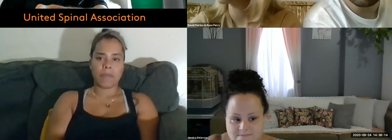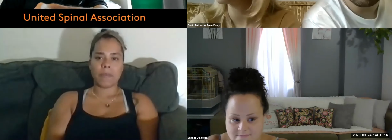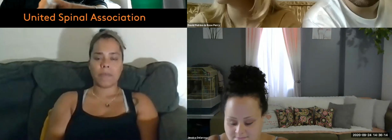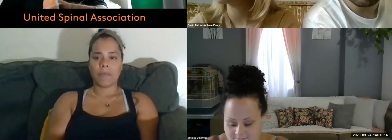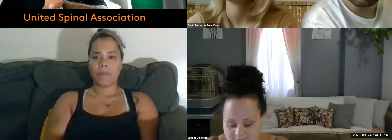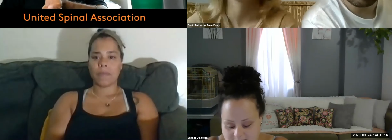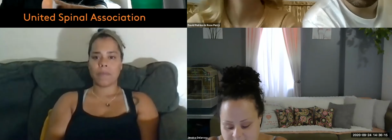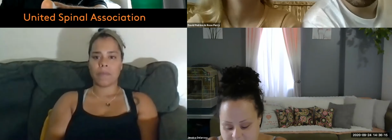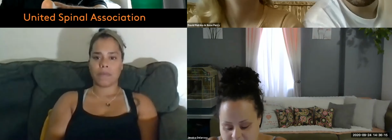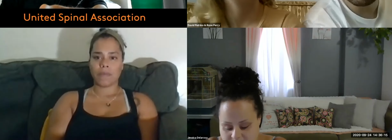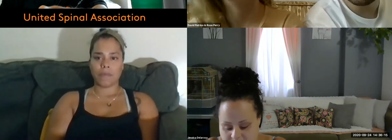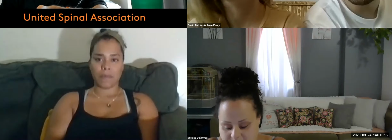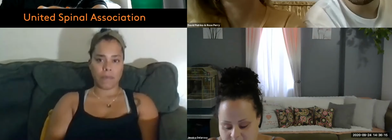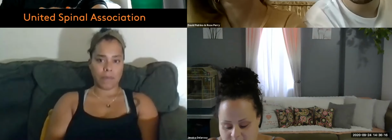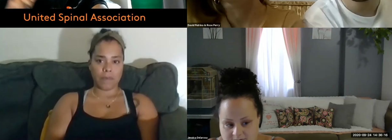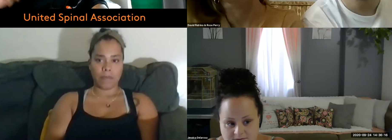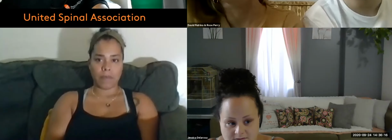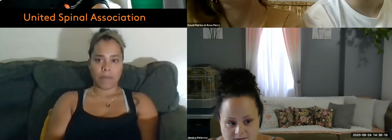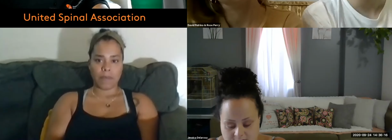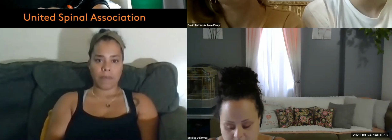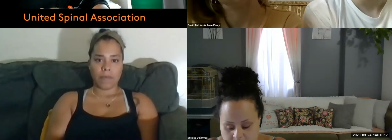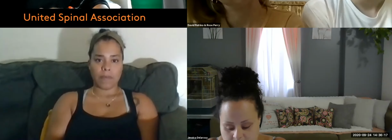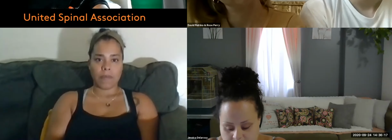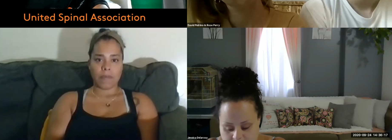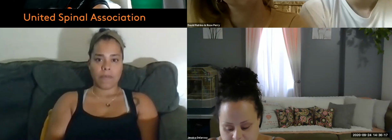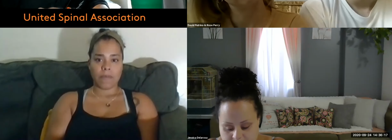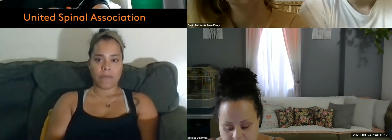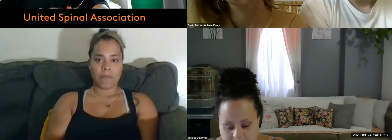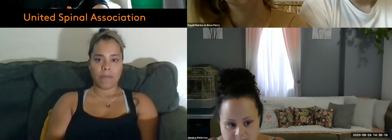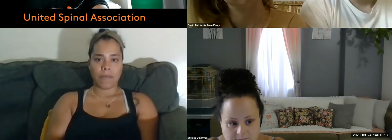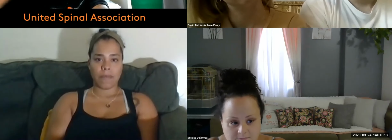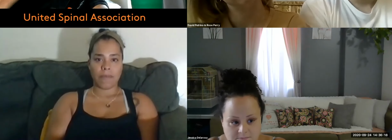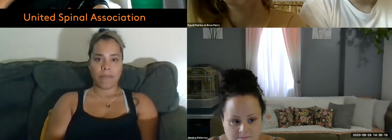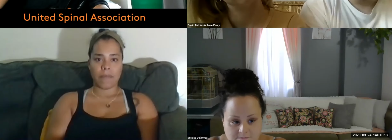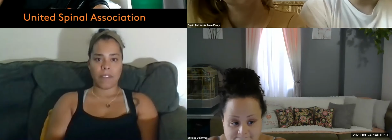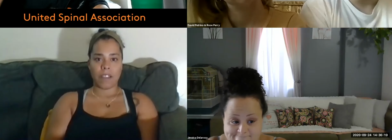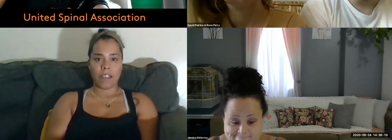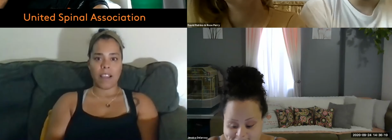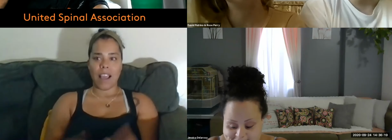Yeah, and the crazy thing is that we're surrounded by internet.